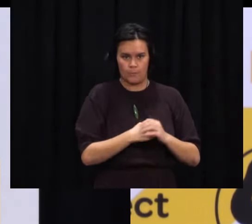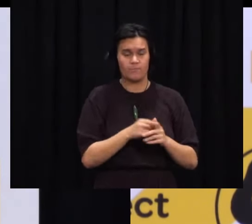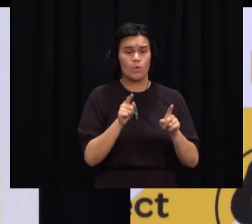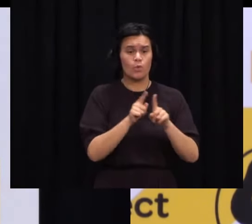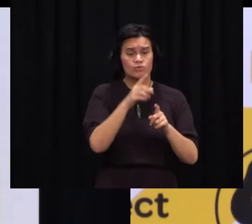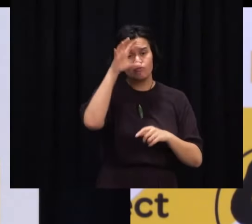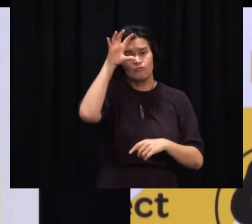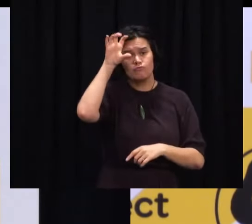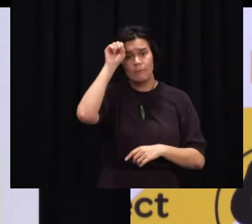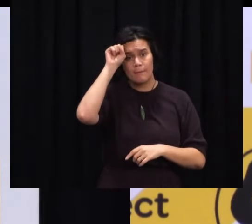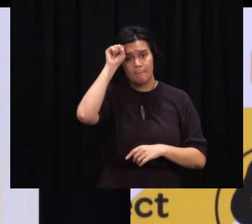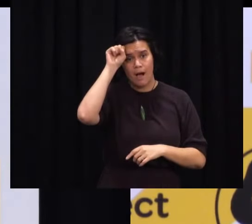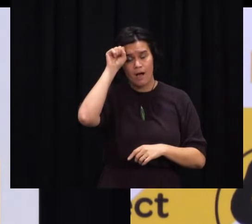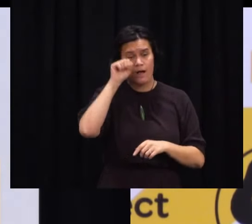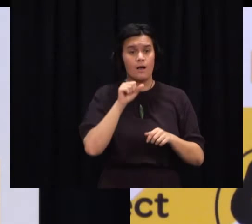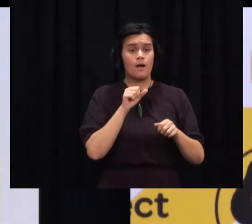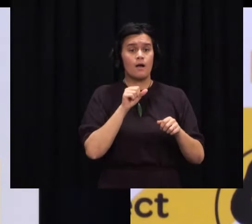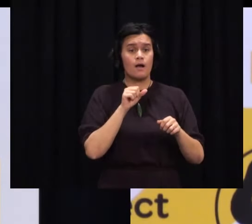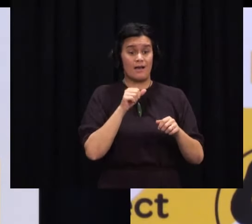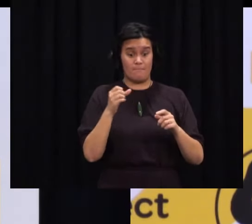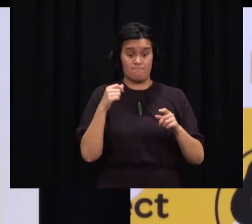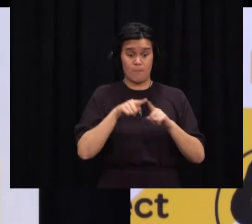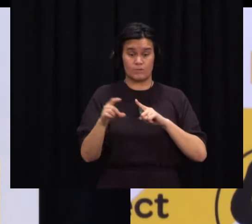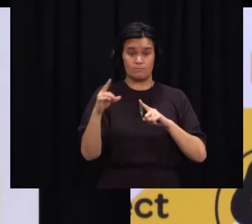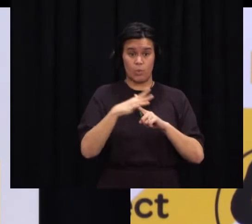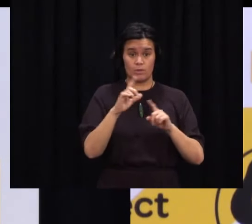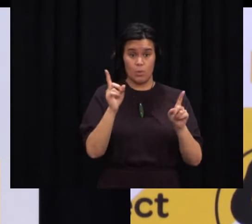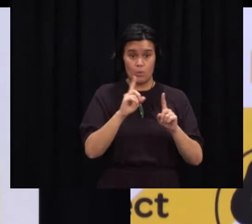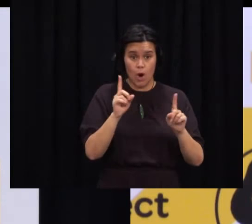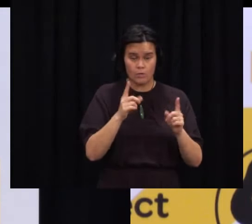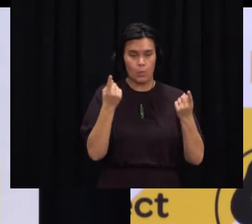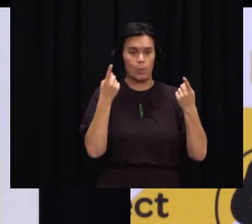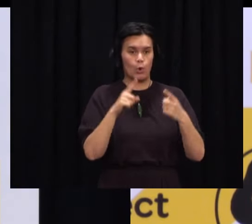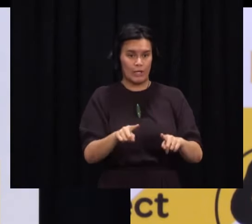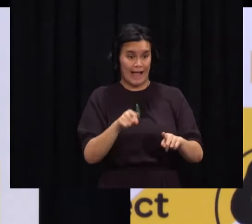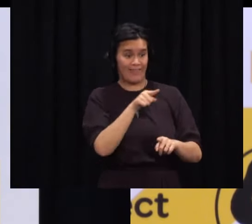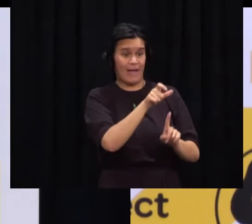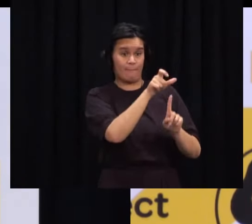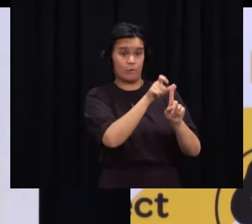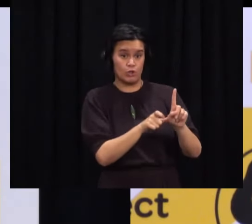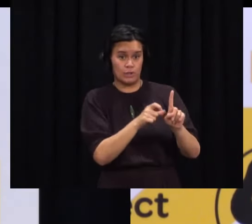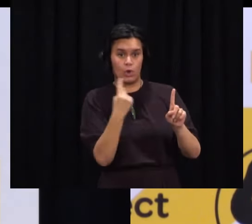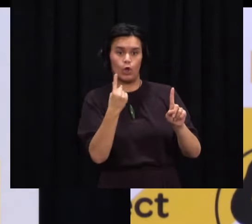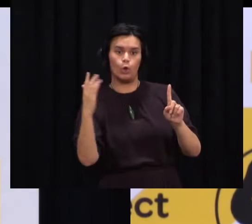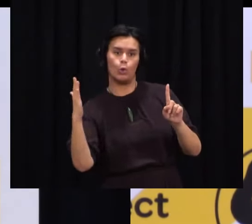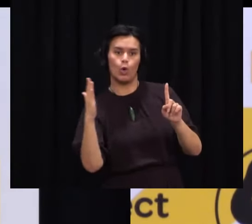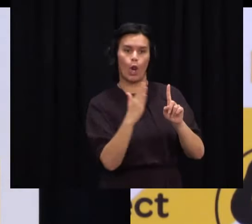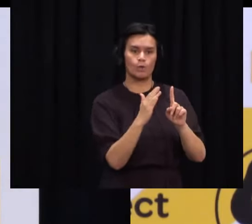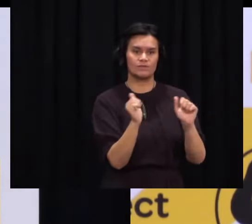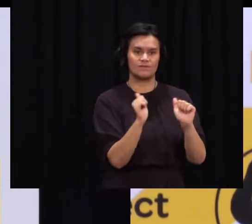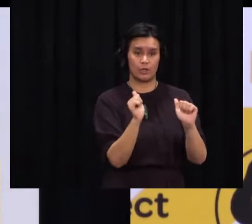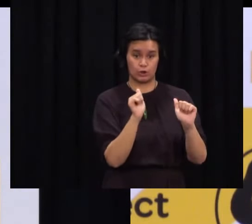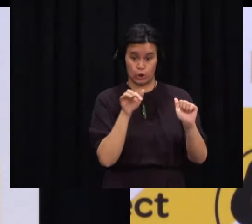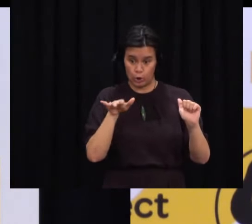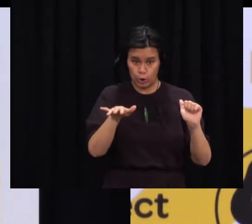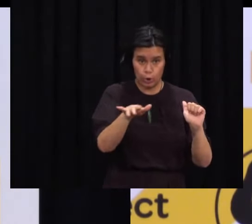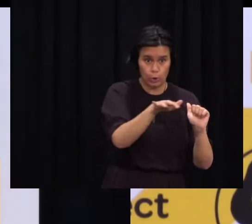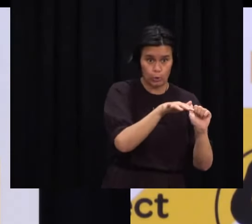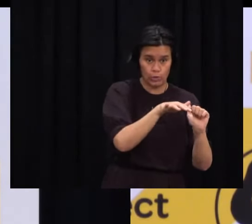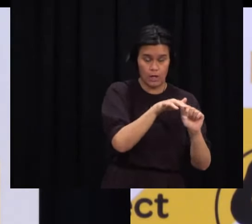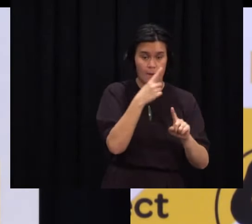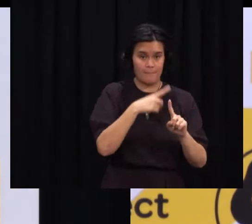for us here is contact tracing. We need to make sure who is in contact when, who is at risk of having COVID when. Secondary to that,